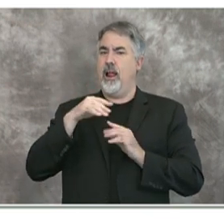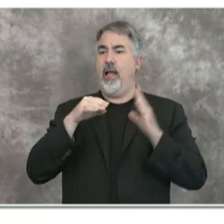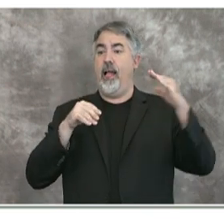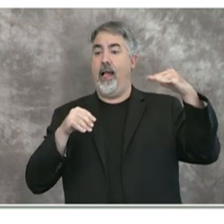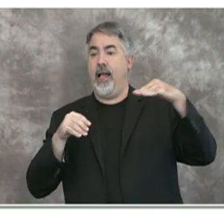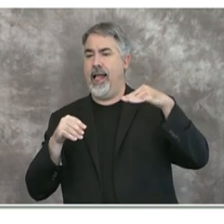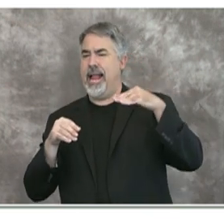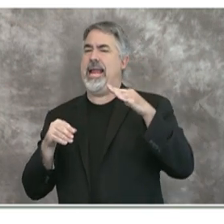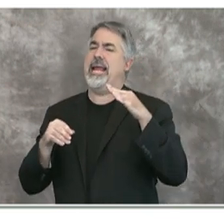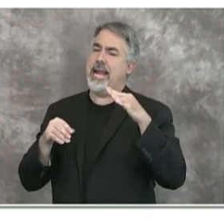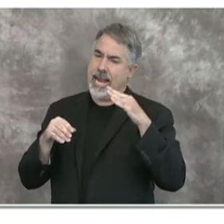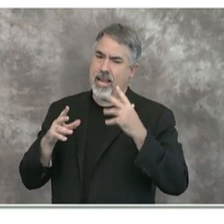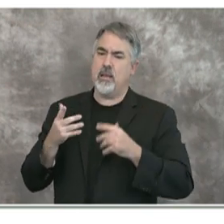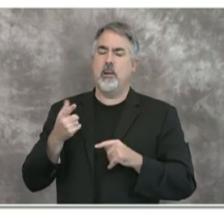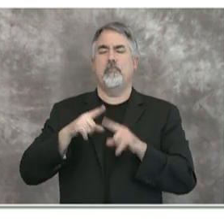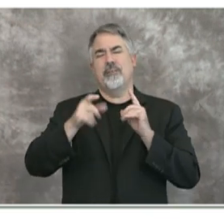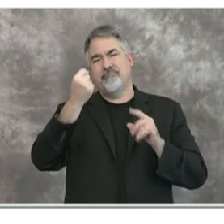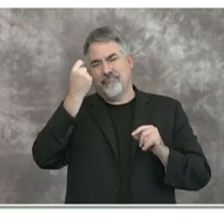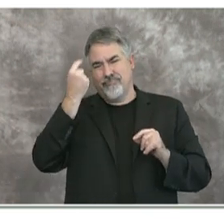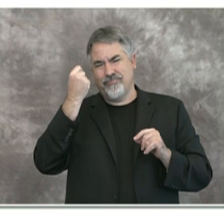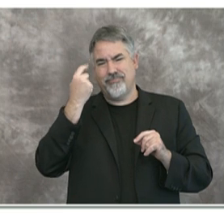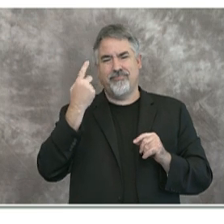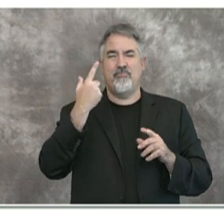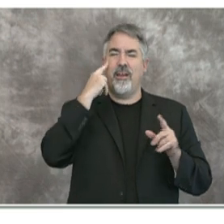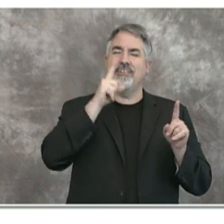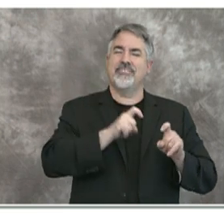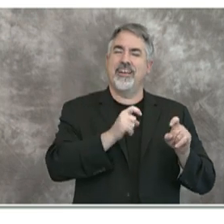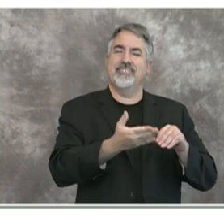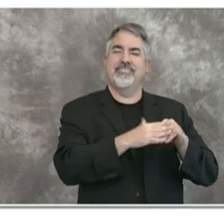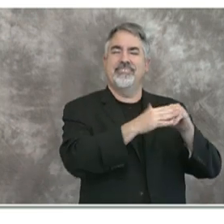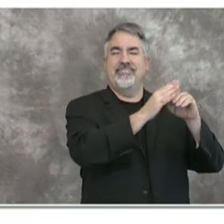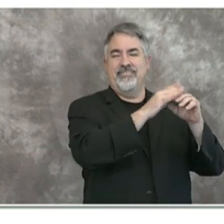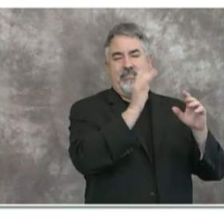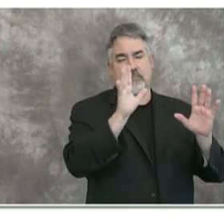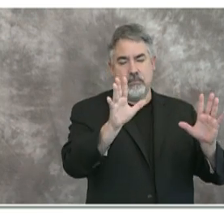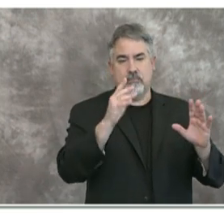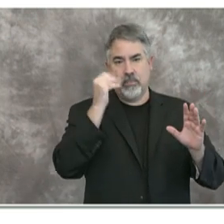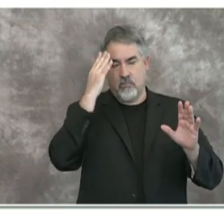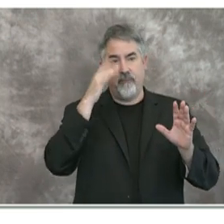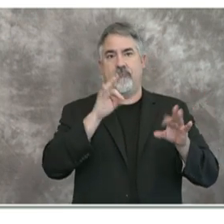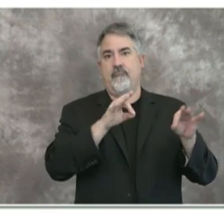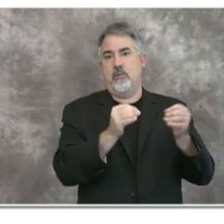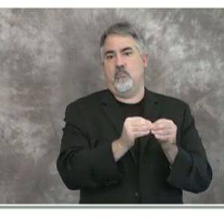less important than the overall trends. But again, 159 new positive cases out of